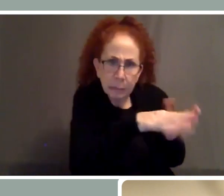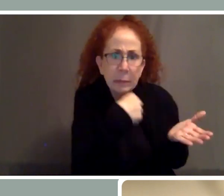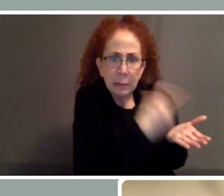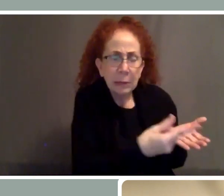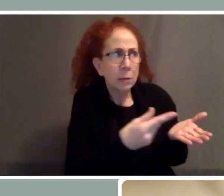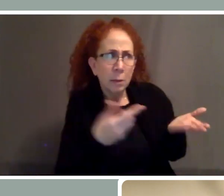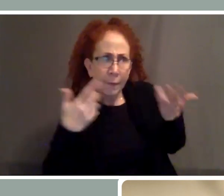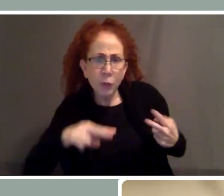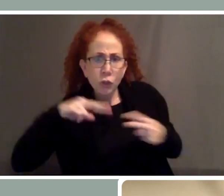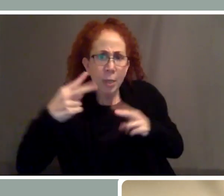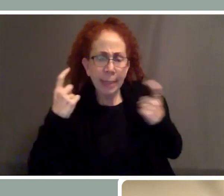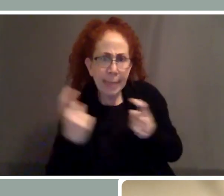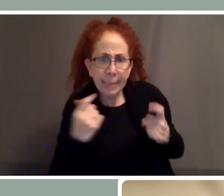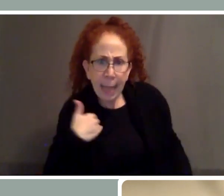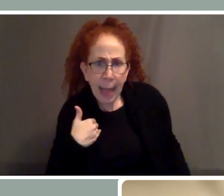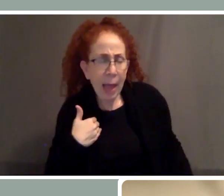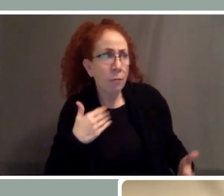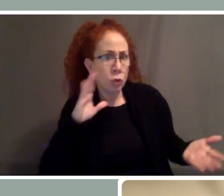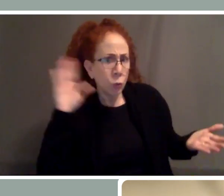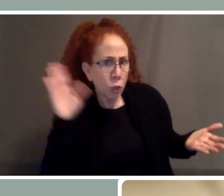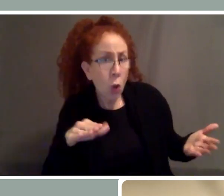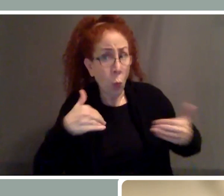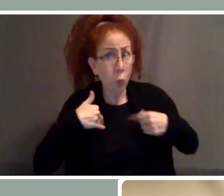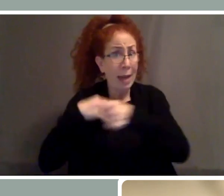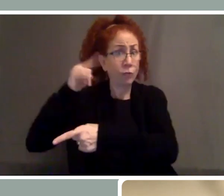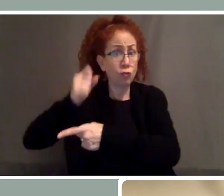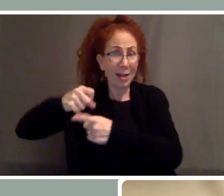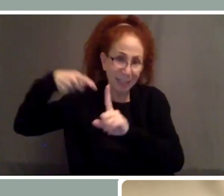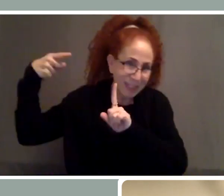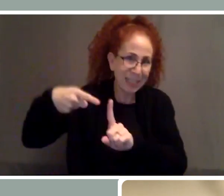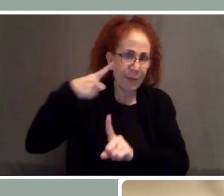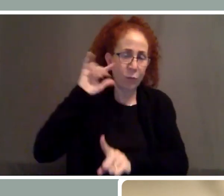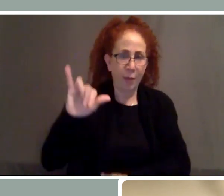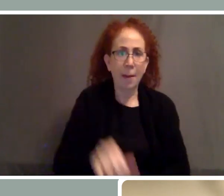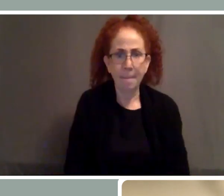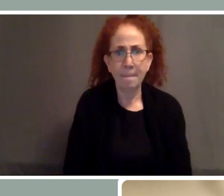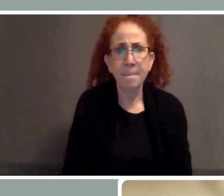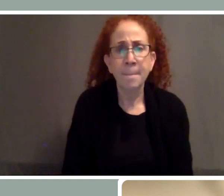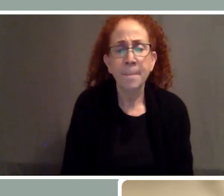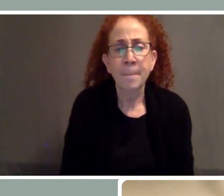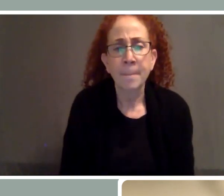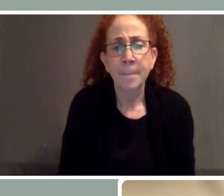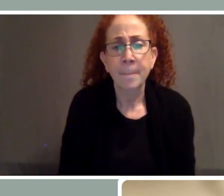had genetic testing and do we know? Because we have drugs that are specific for people who carry mutations.